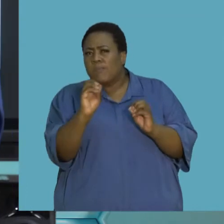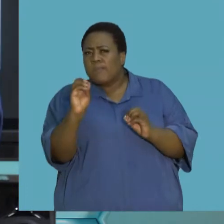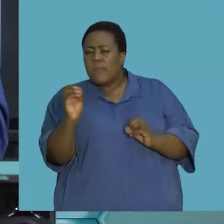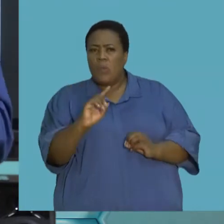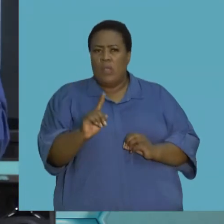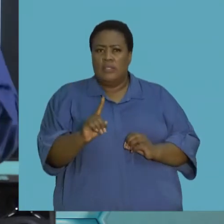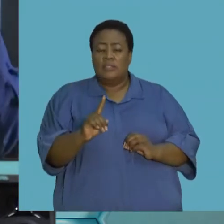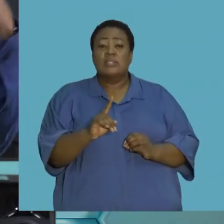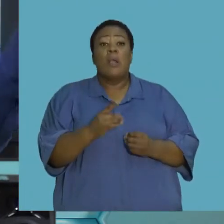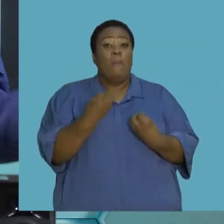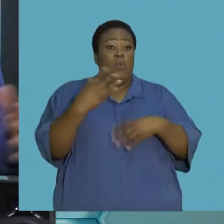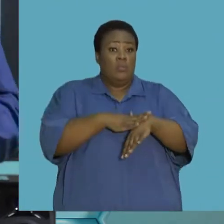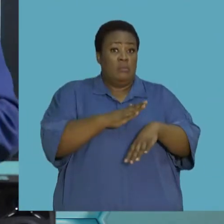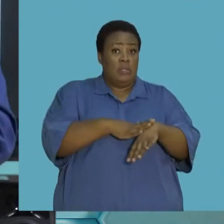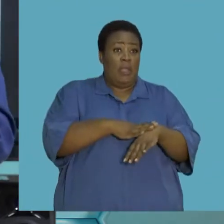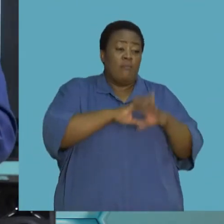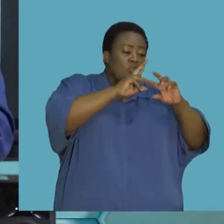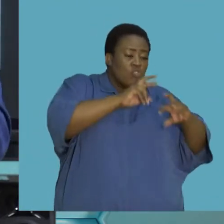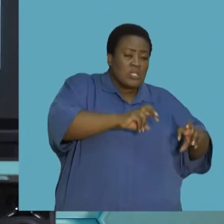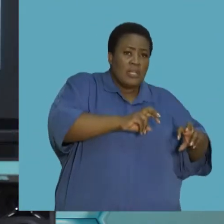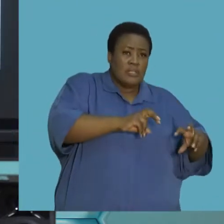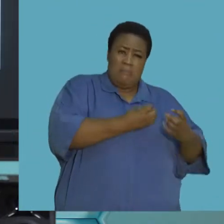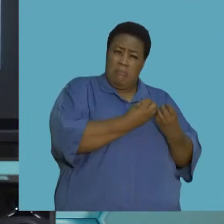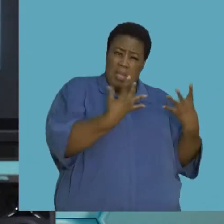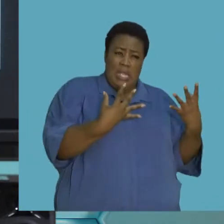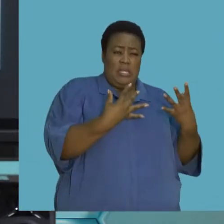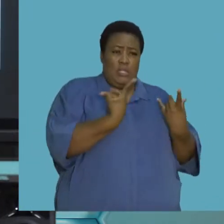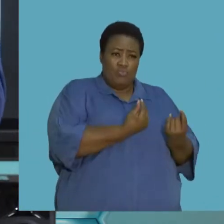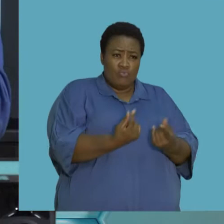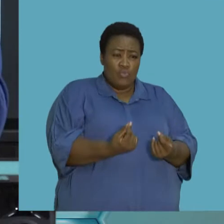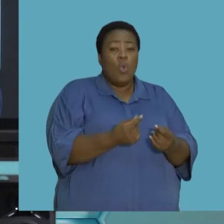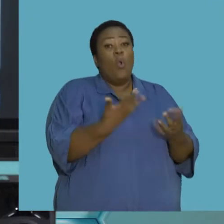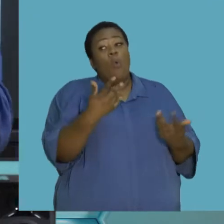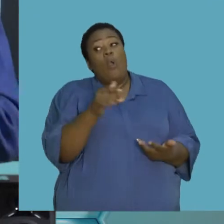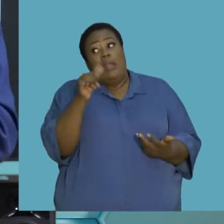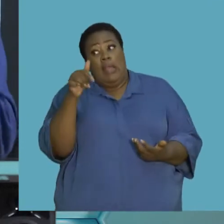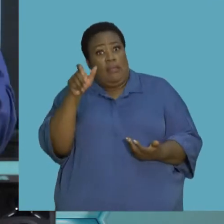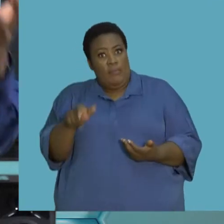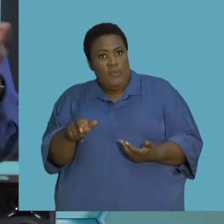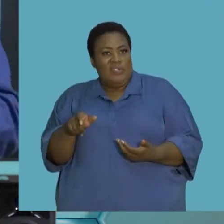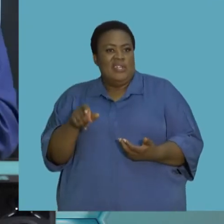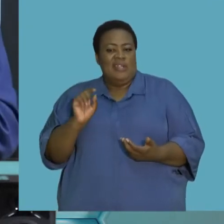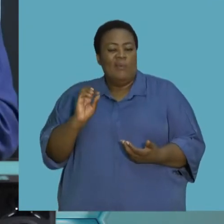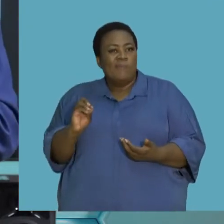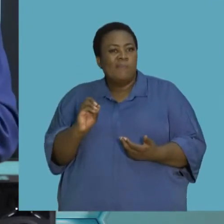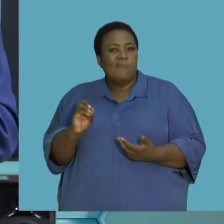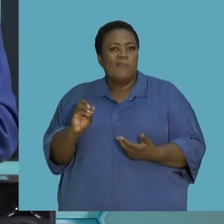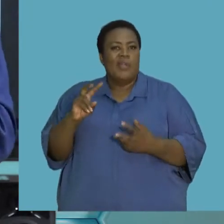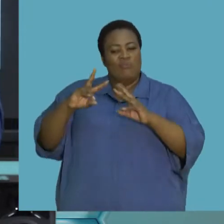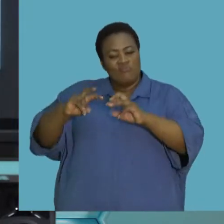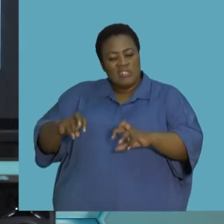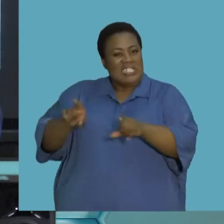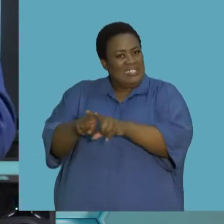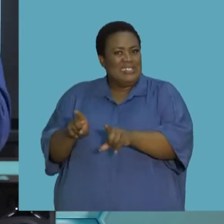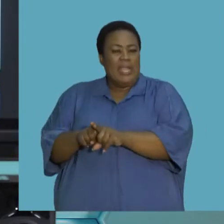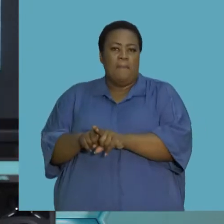sometimes there's often research done on a similar topic, or someone else that's currently working on something that's relevant. So